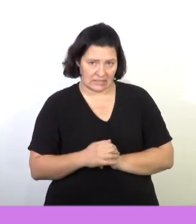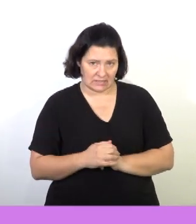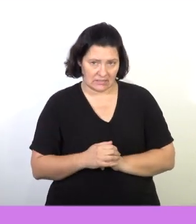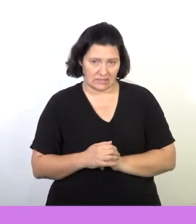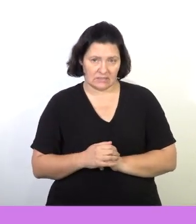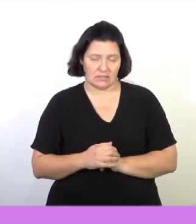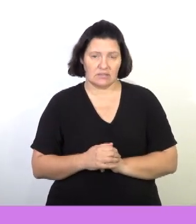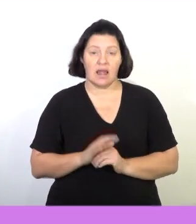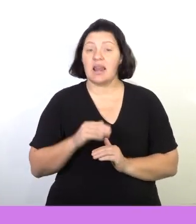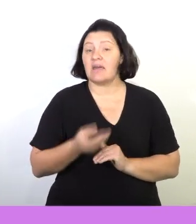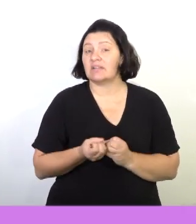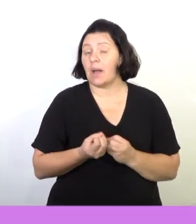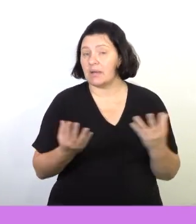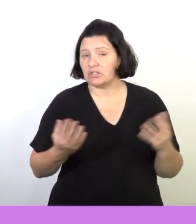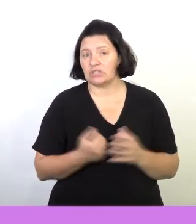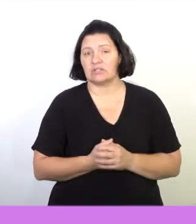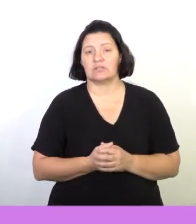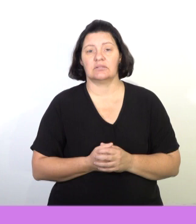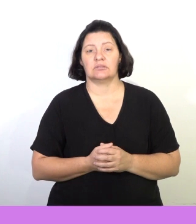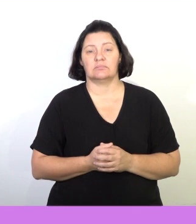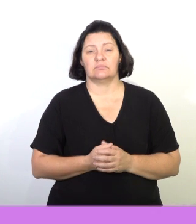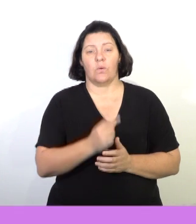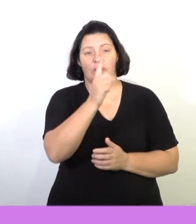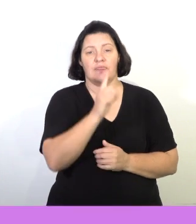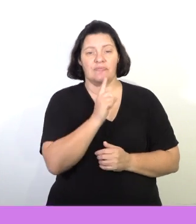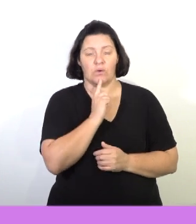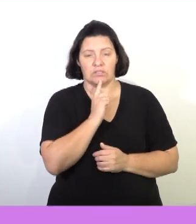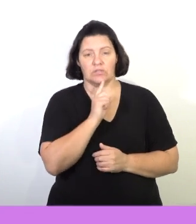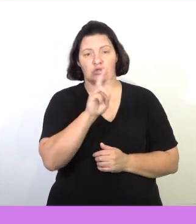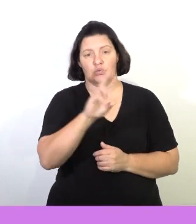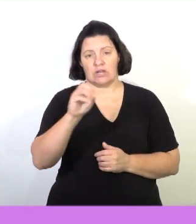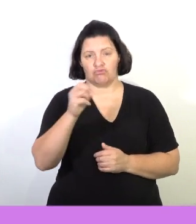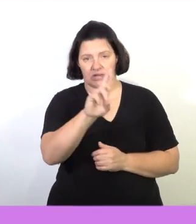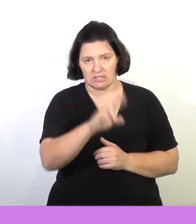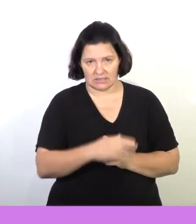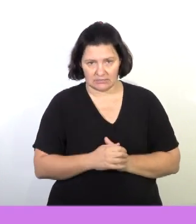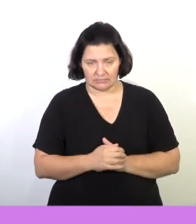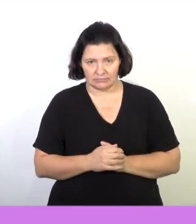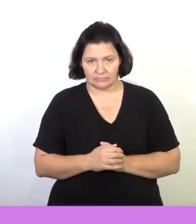amount of 500. We are getting